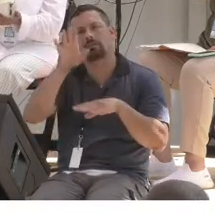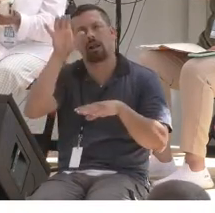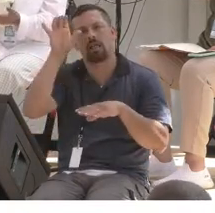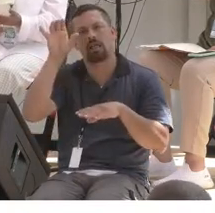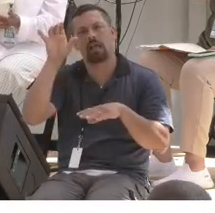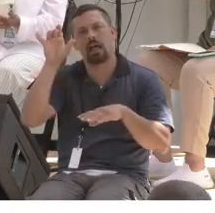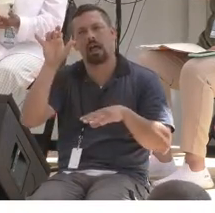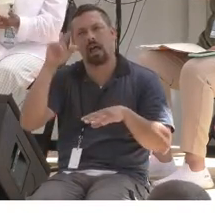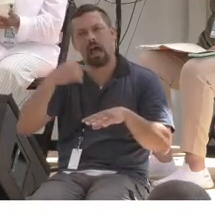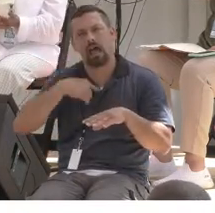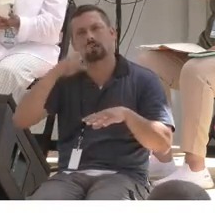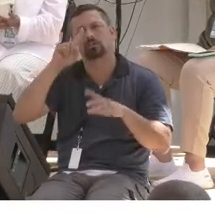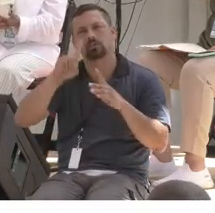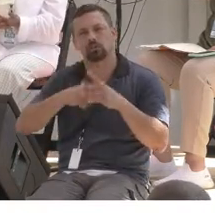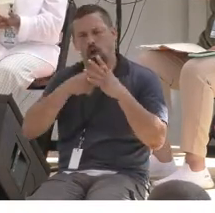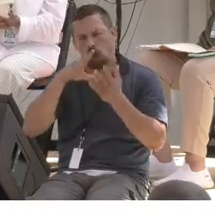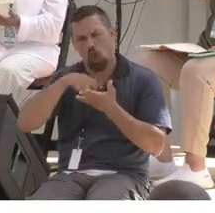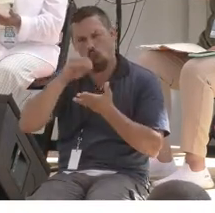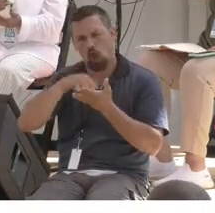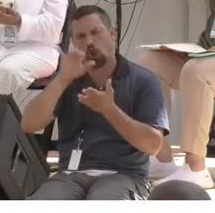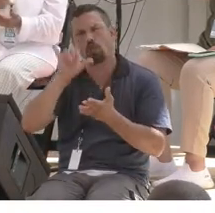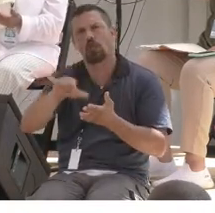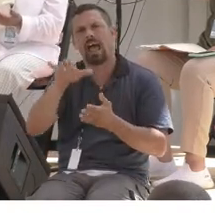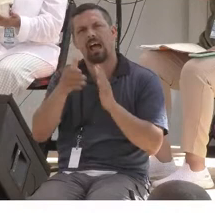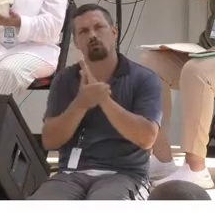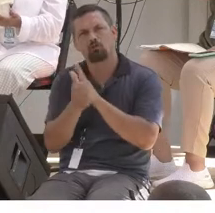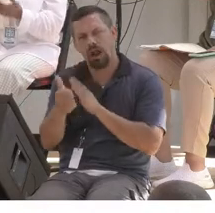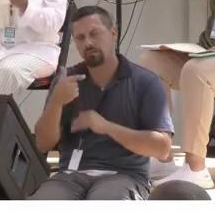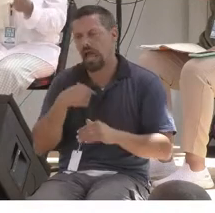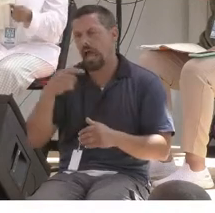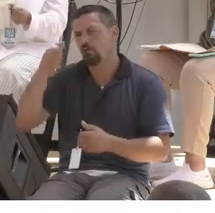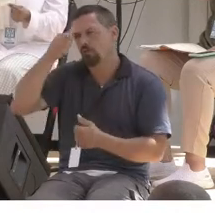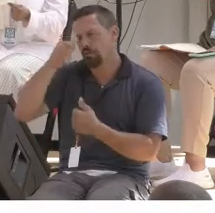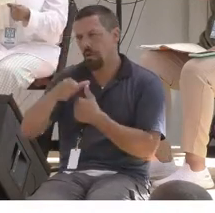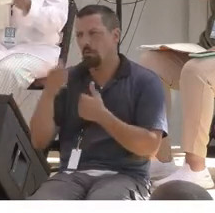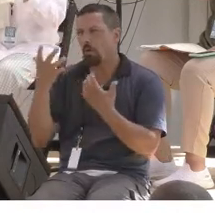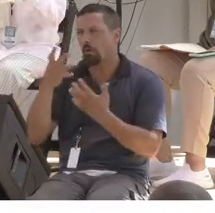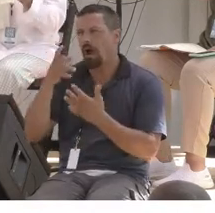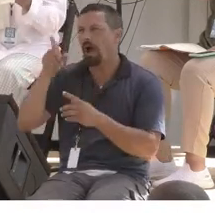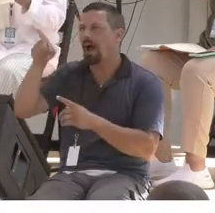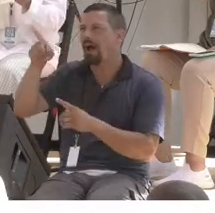after I started to know the craft, I started to remember how it looks like and